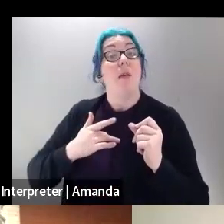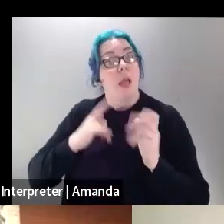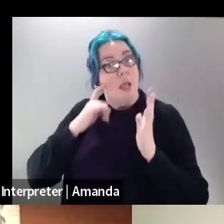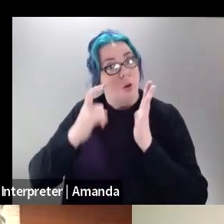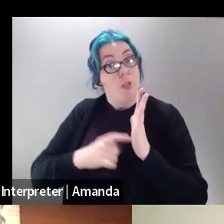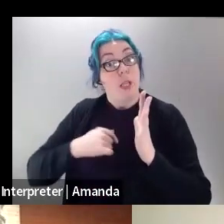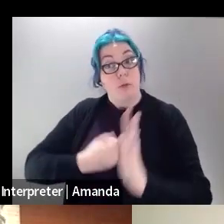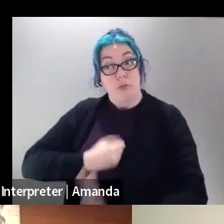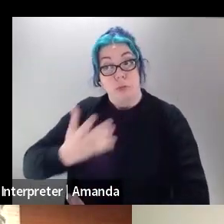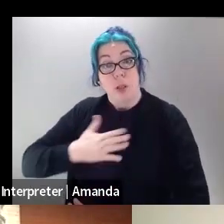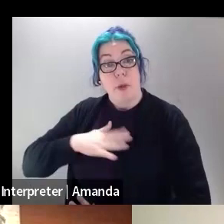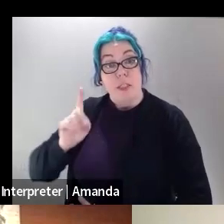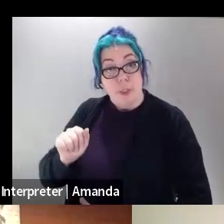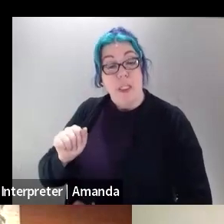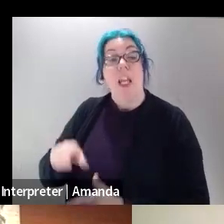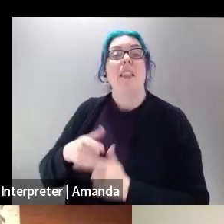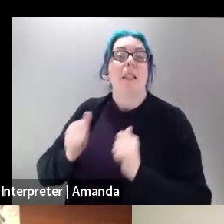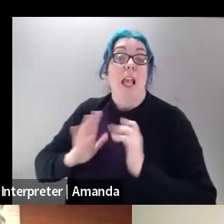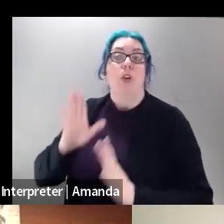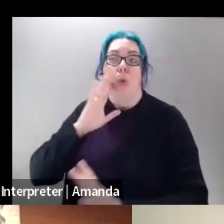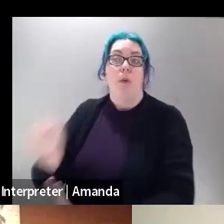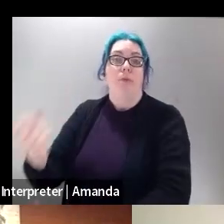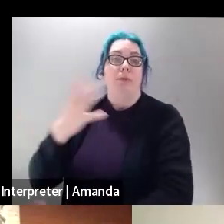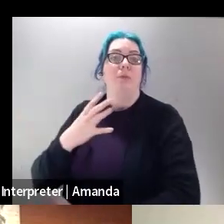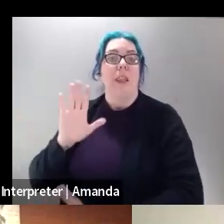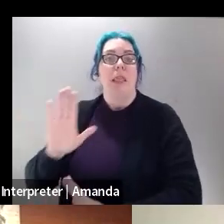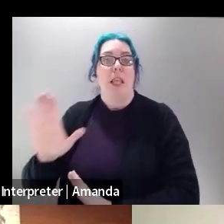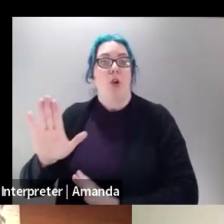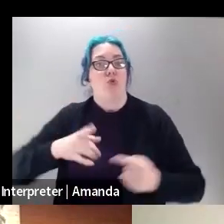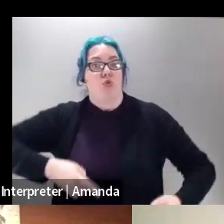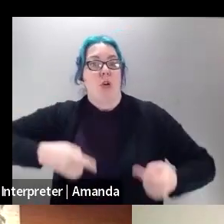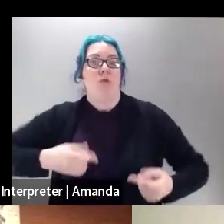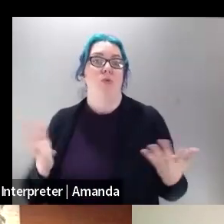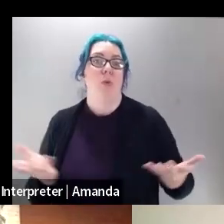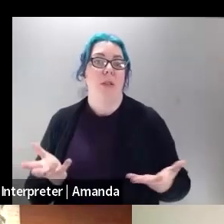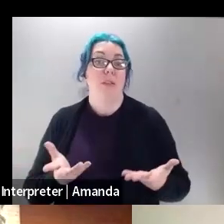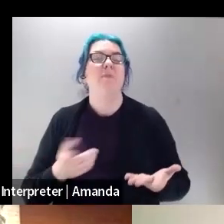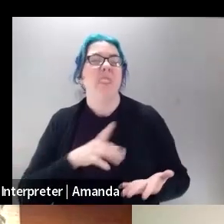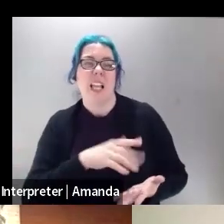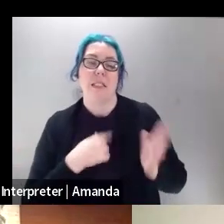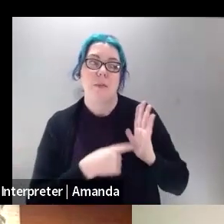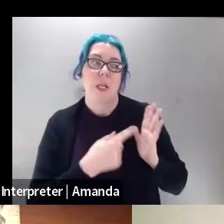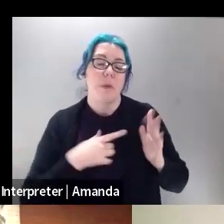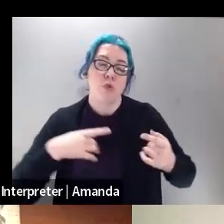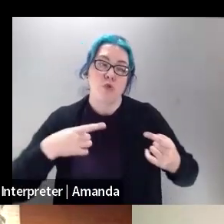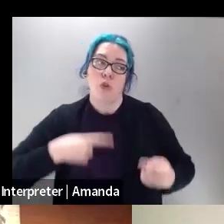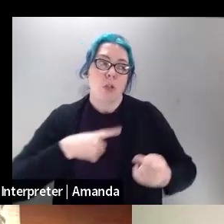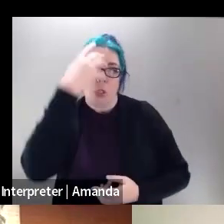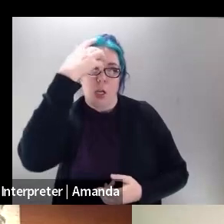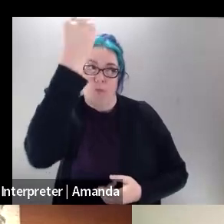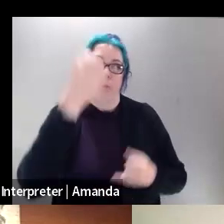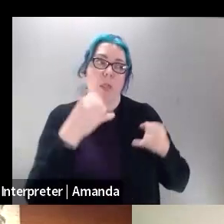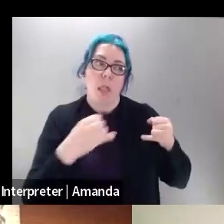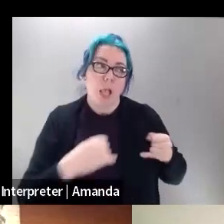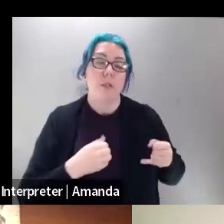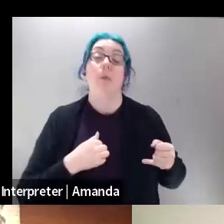if the actor, for example, has a hard time memorizing, it's like, so then I'll note for myself, this actor will